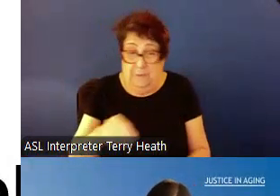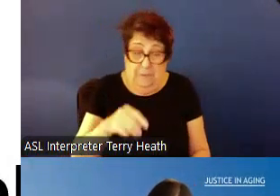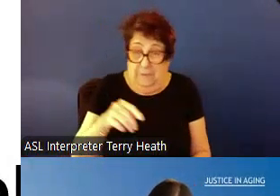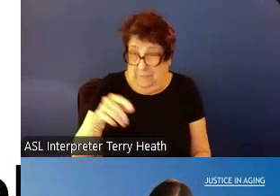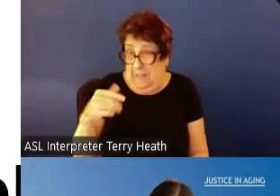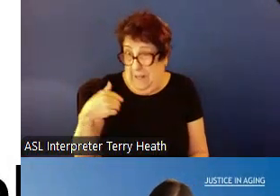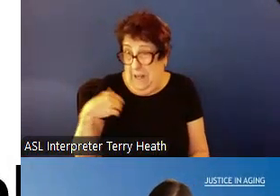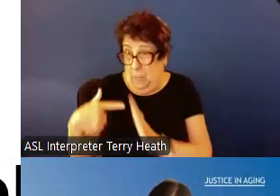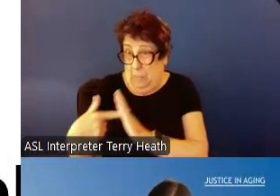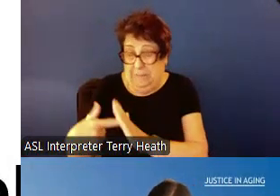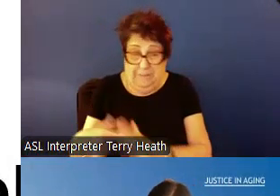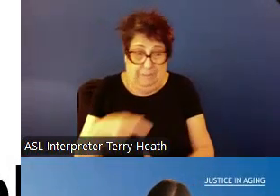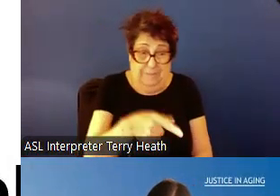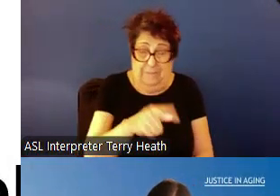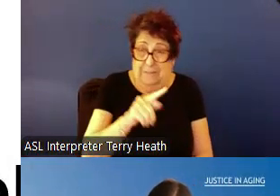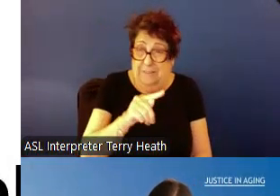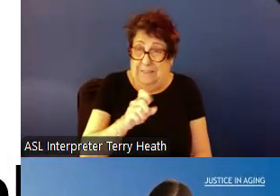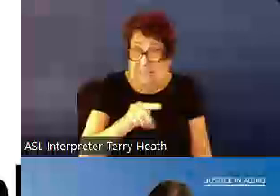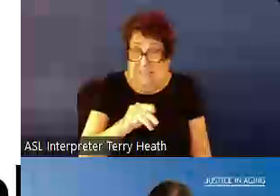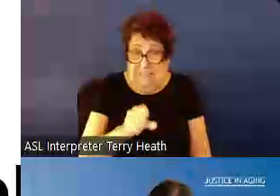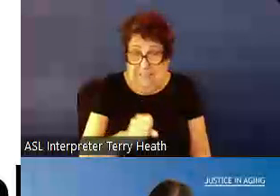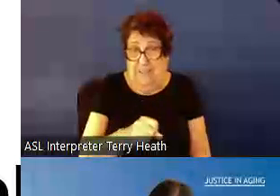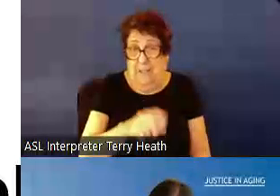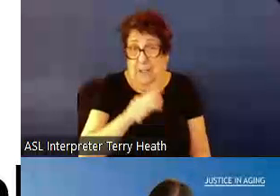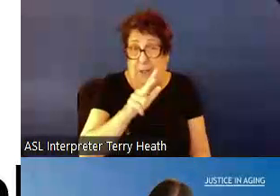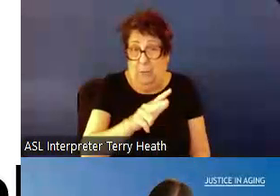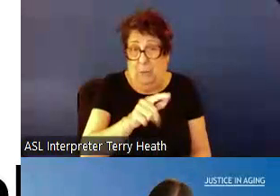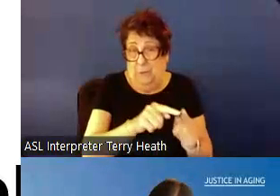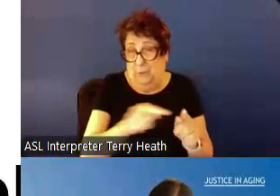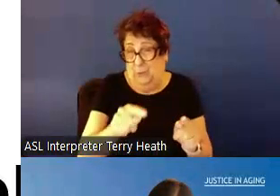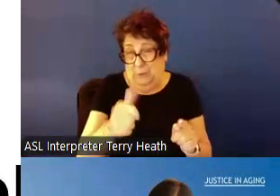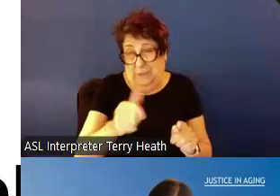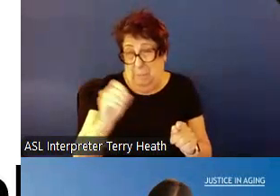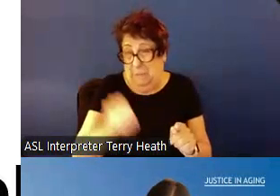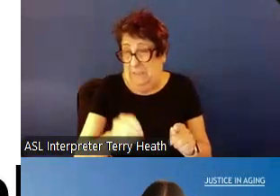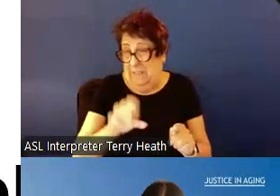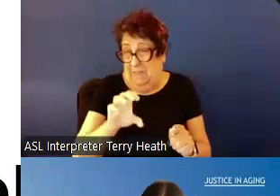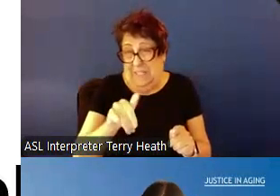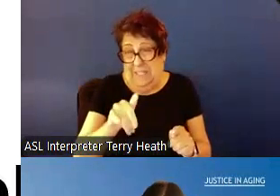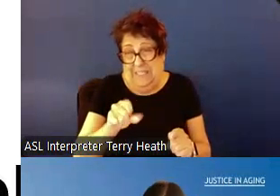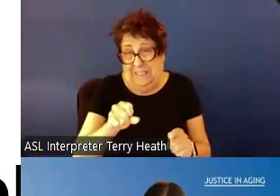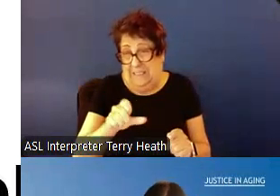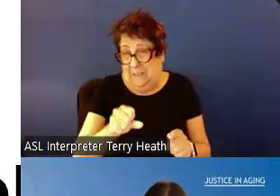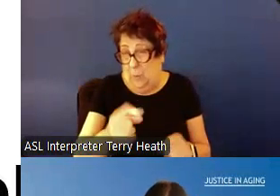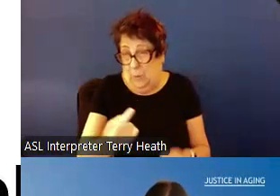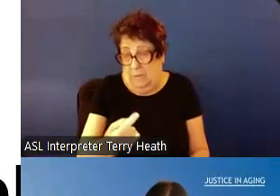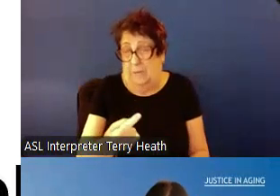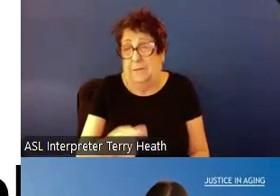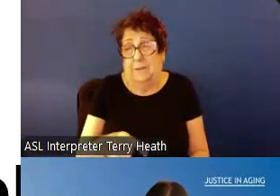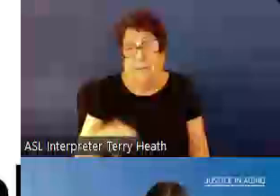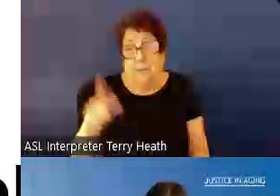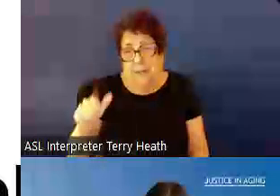of cases. So obviously there's a huge disparity there, and landlords really have the upper hand in these